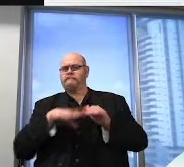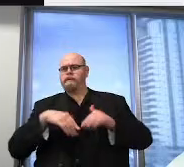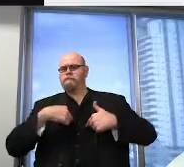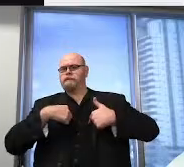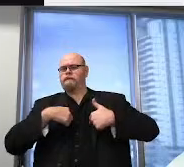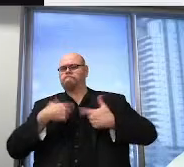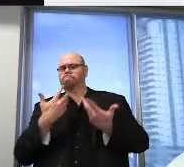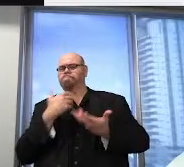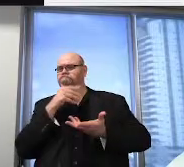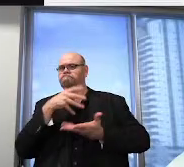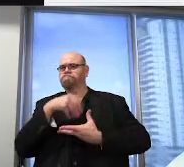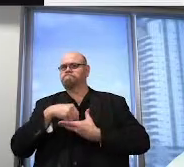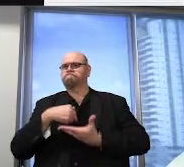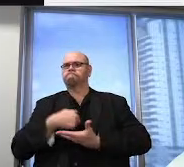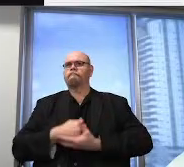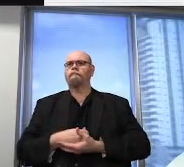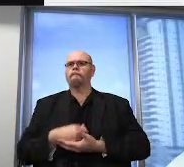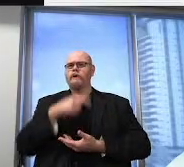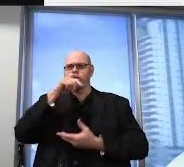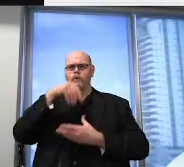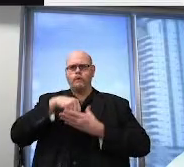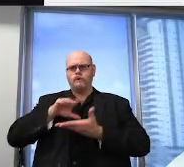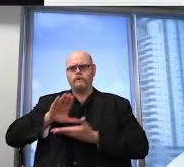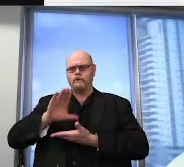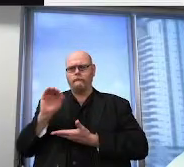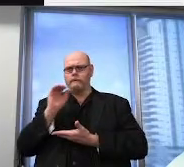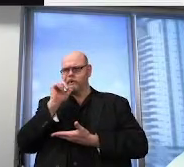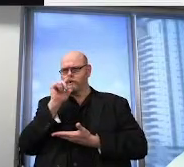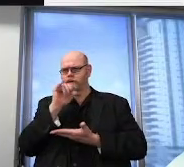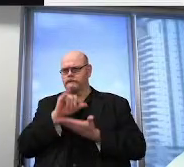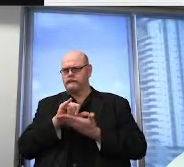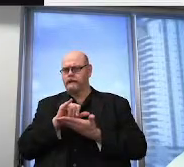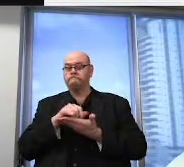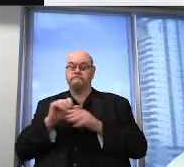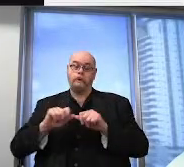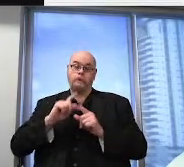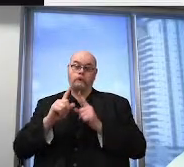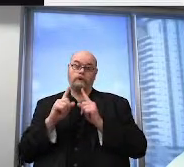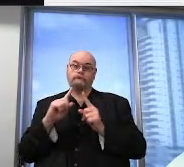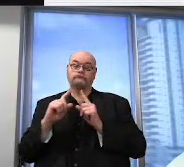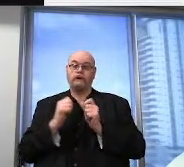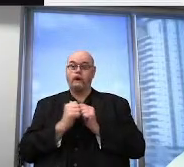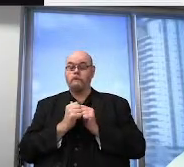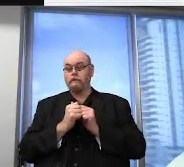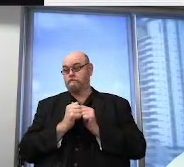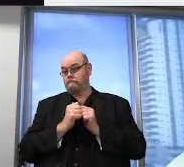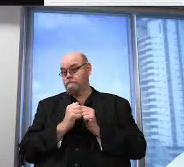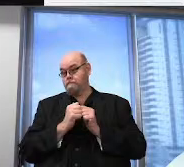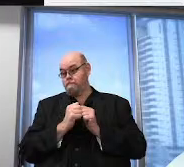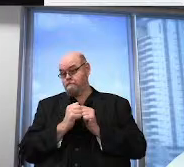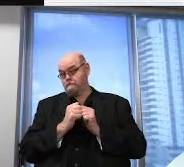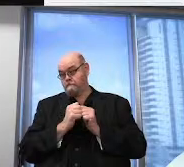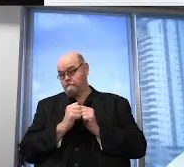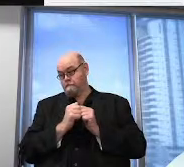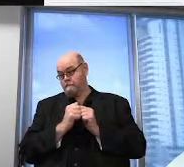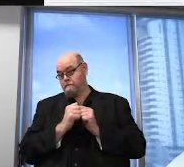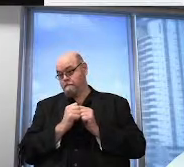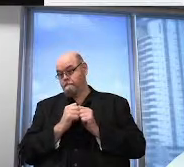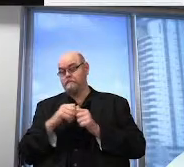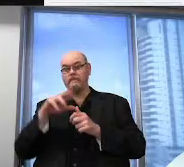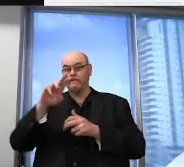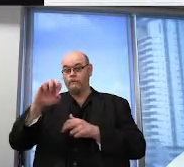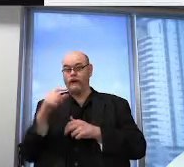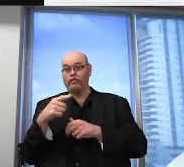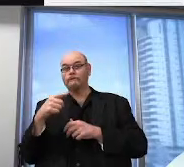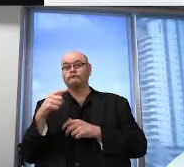elements than me. Well, who in your company would that be? We could talk with the likes of